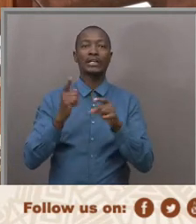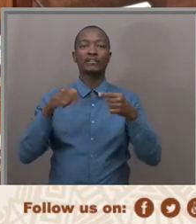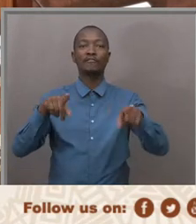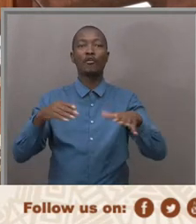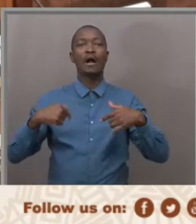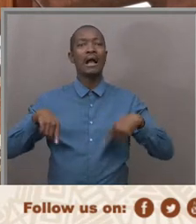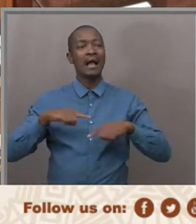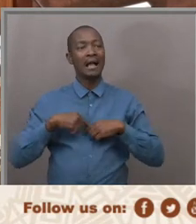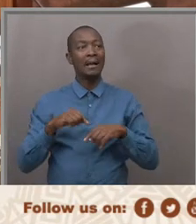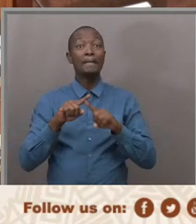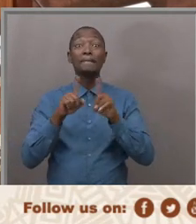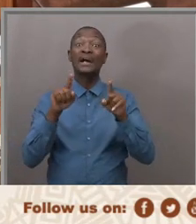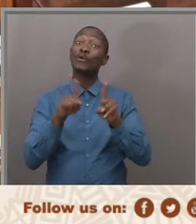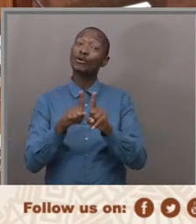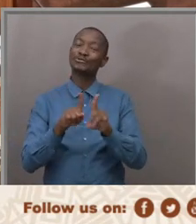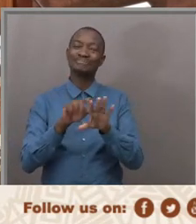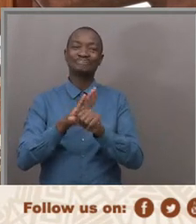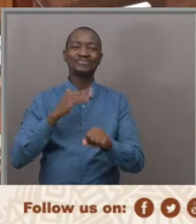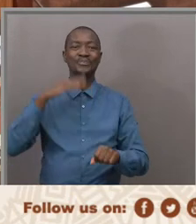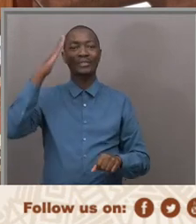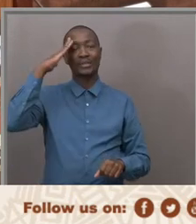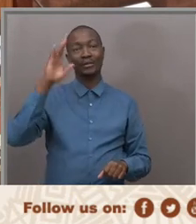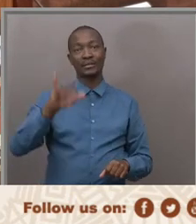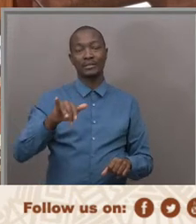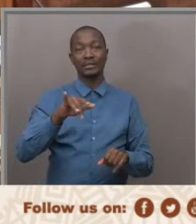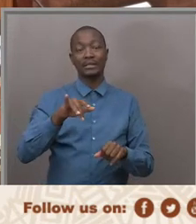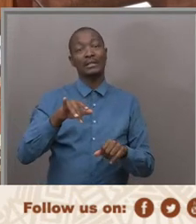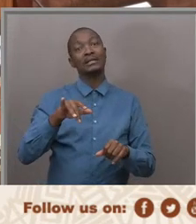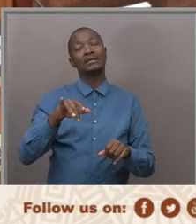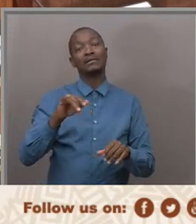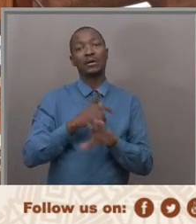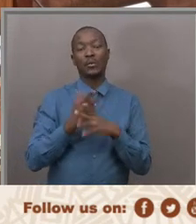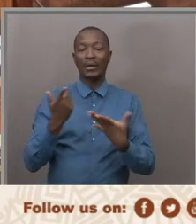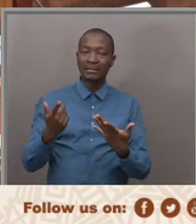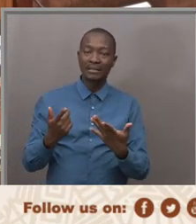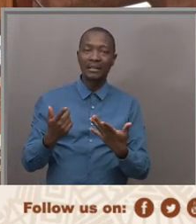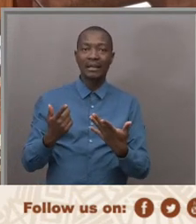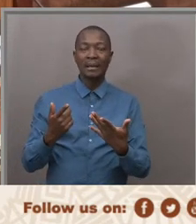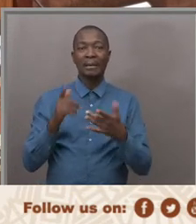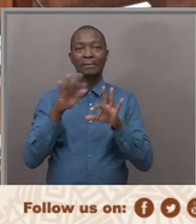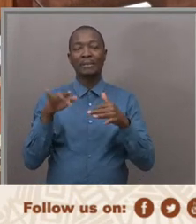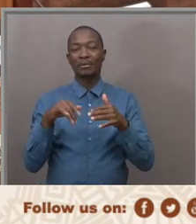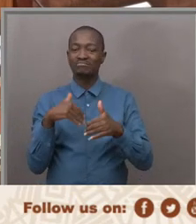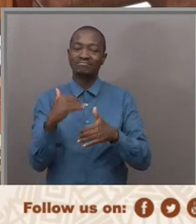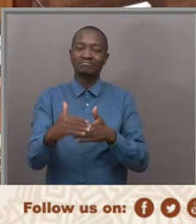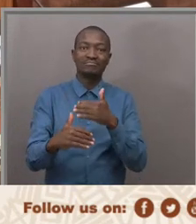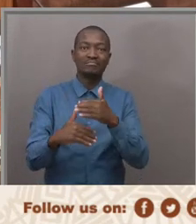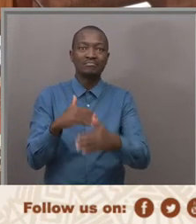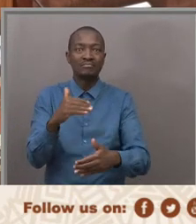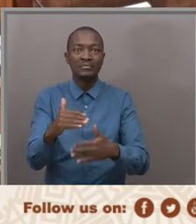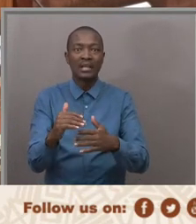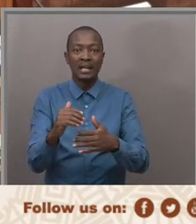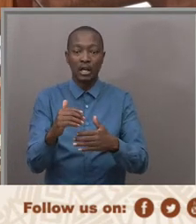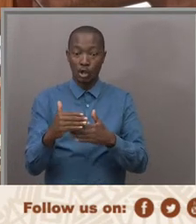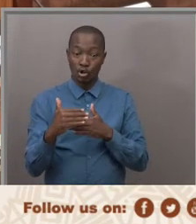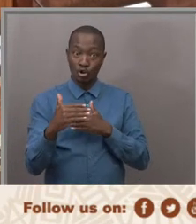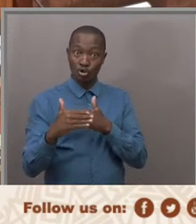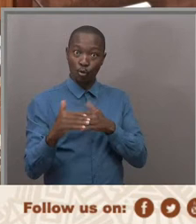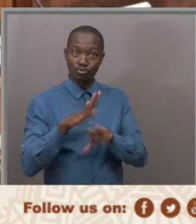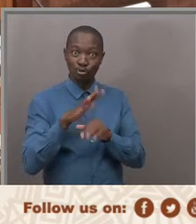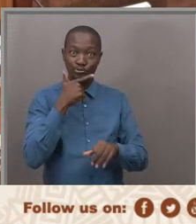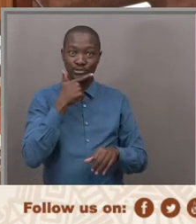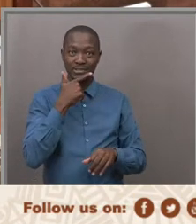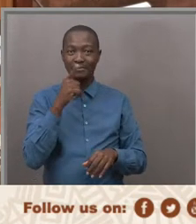we also know when people lowered the guard, like in the run-up to the festive season, we saw